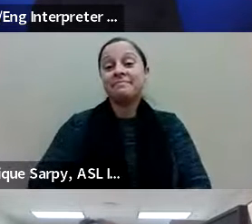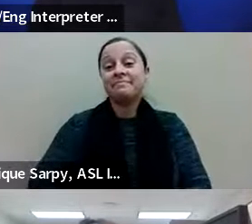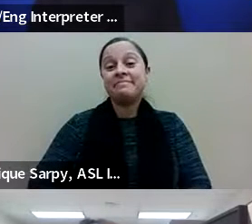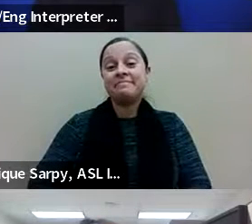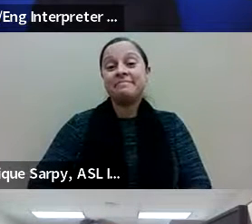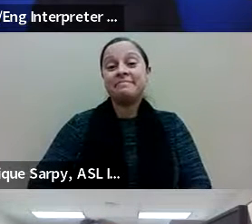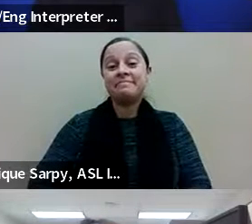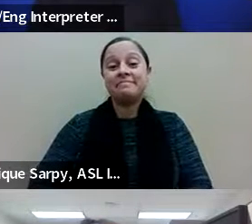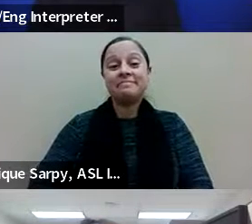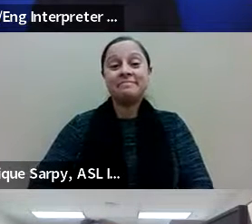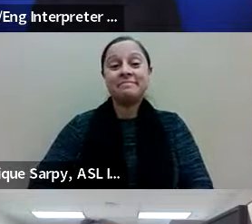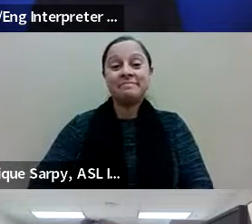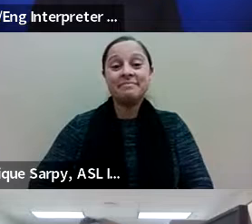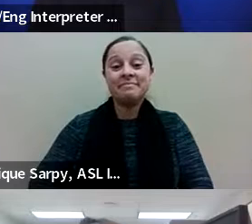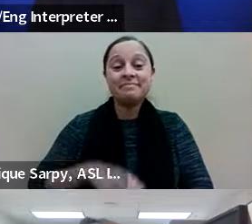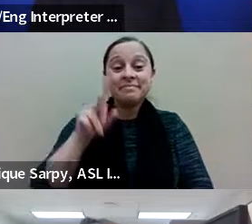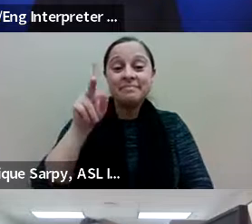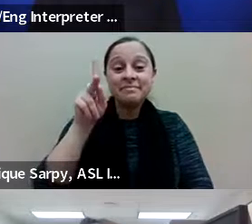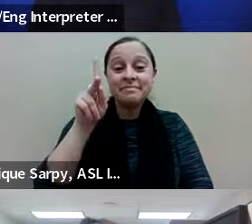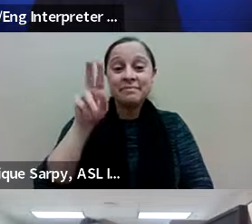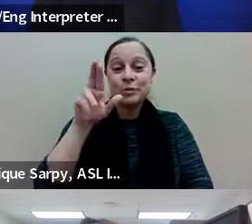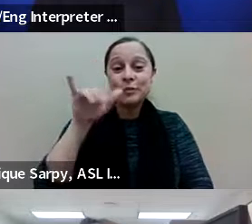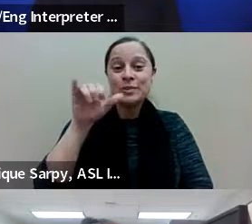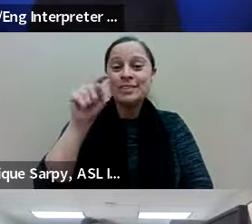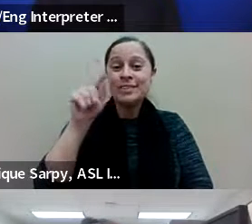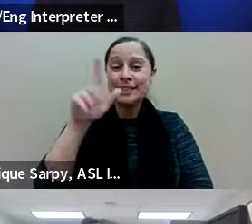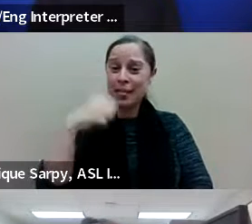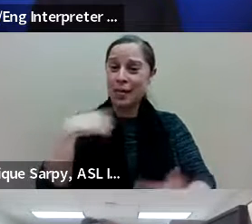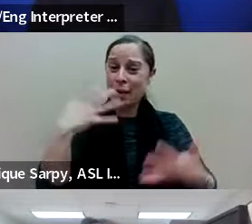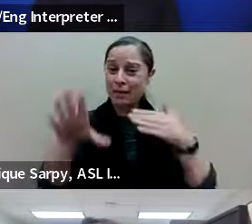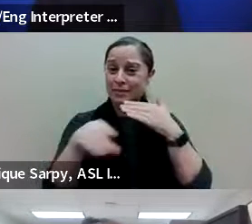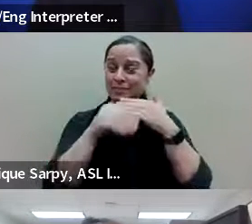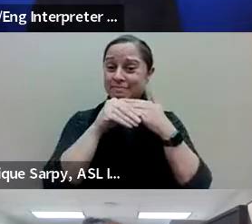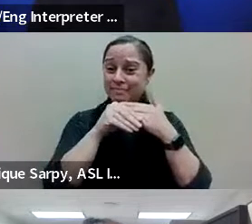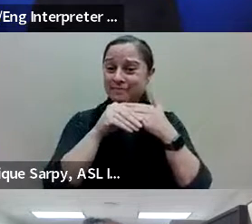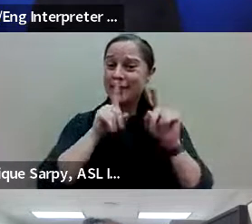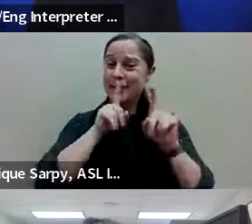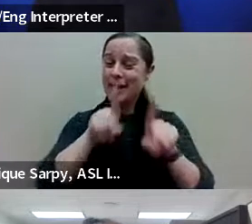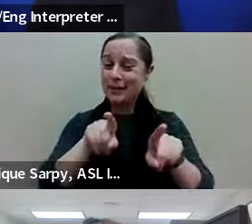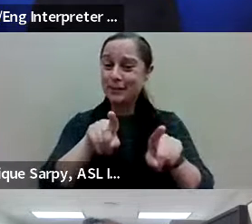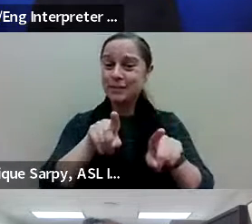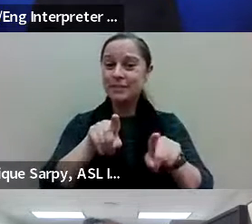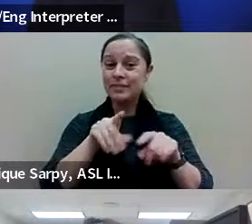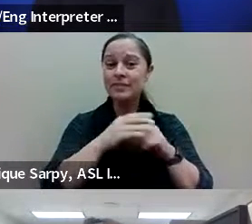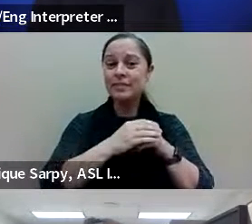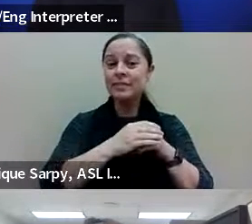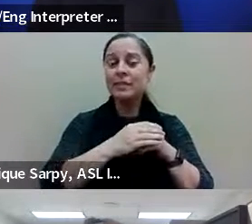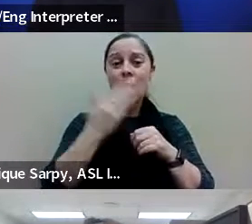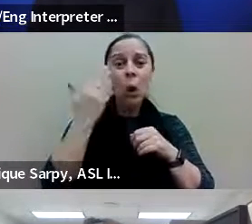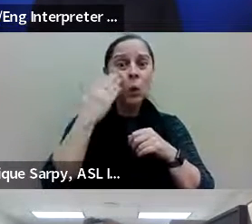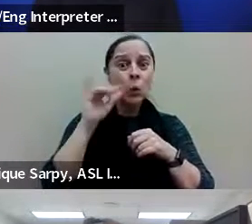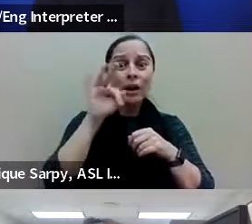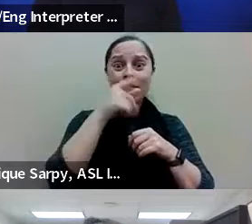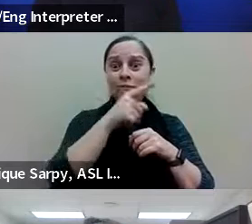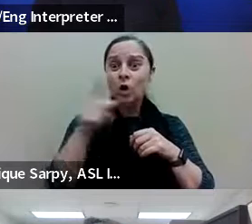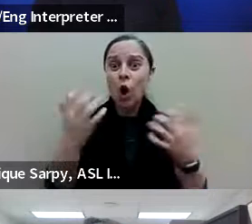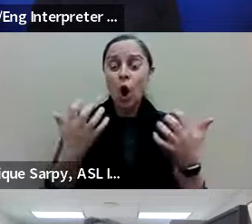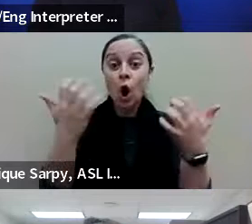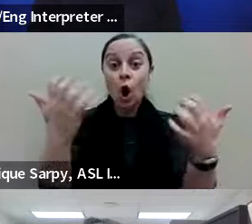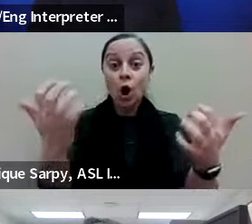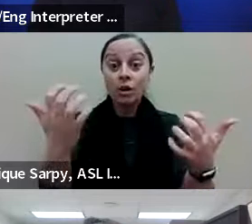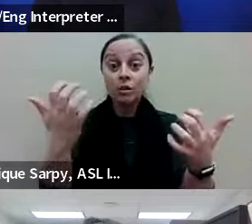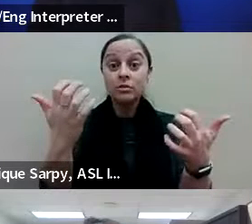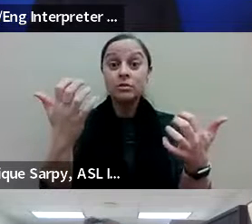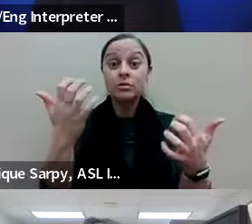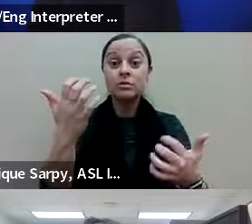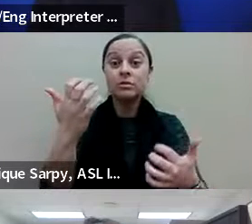I would like to also answer. This is Krystal. I don't know if any of the audience members are visually impaired, so